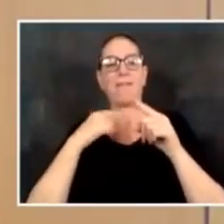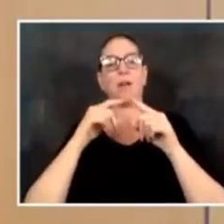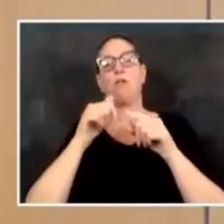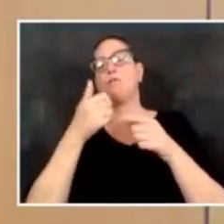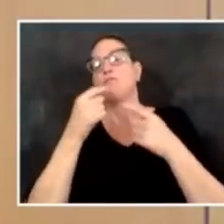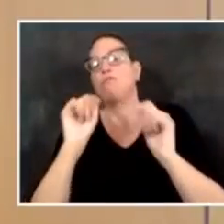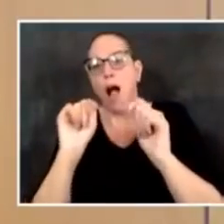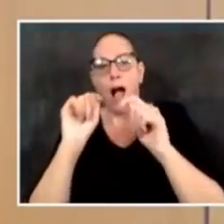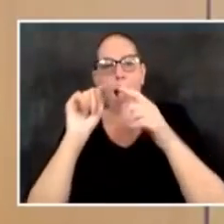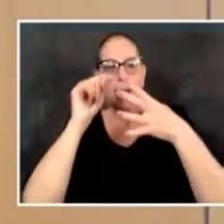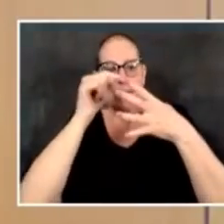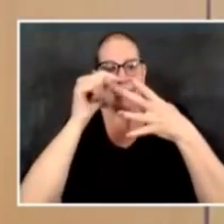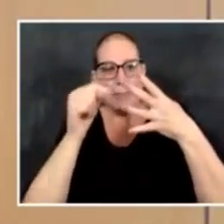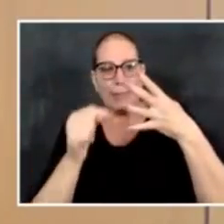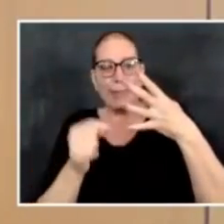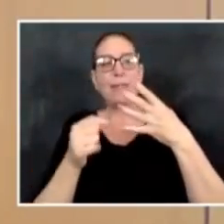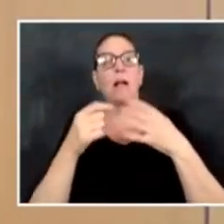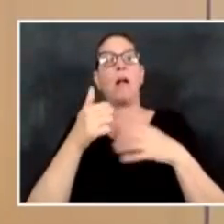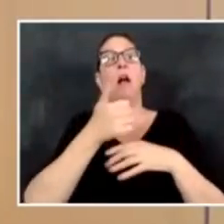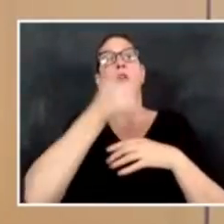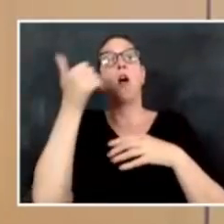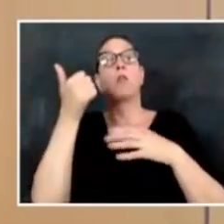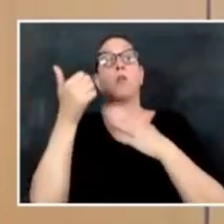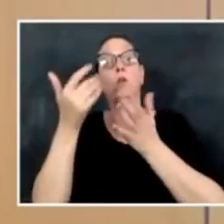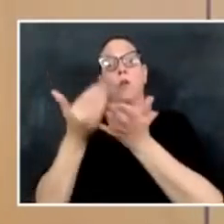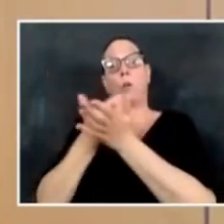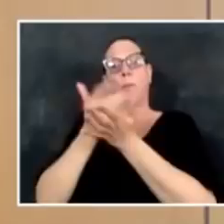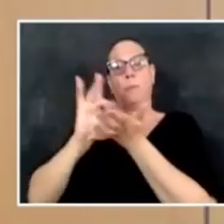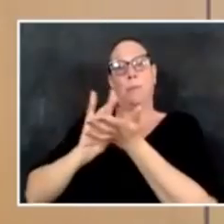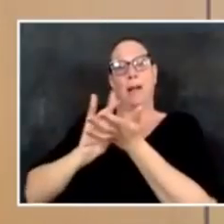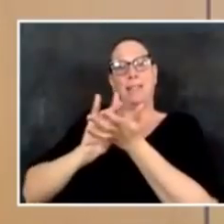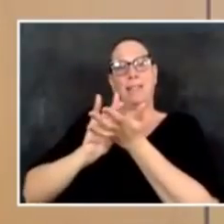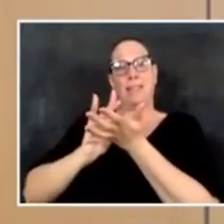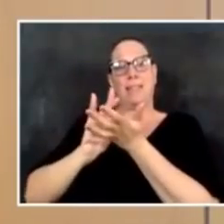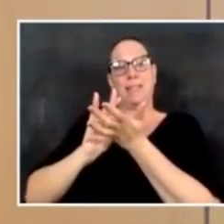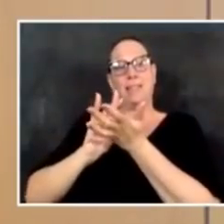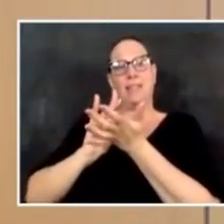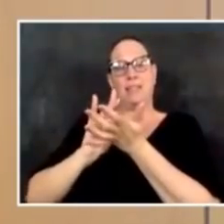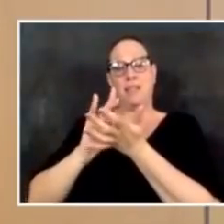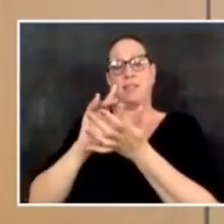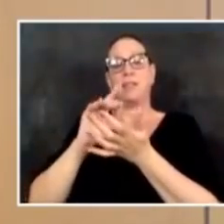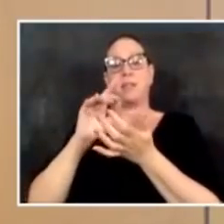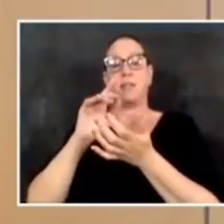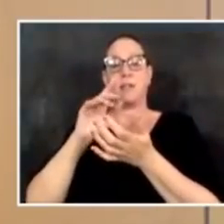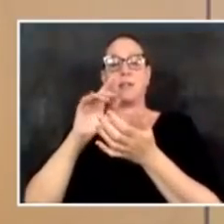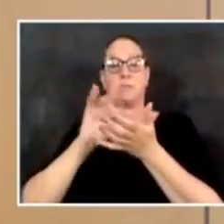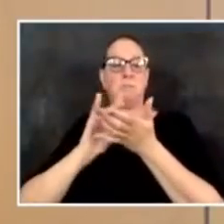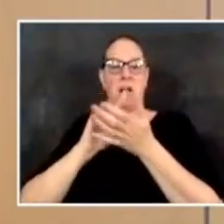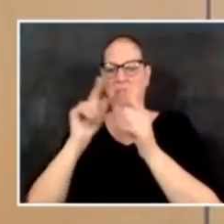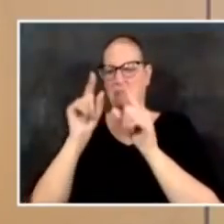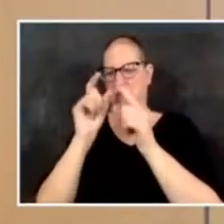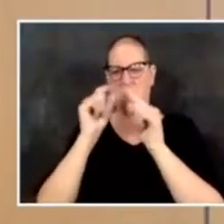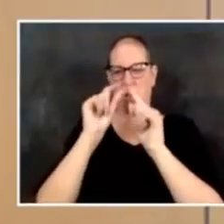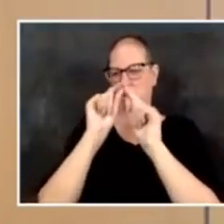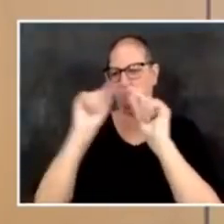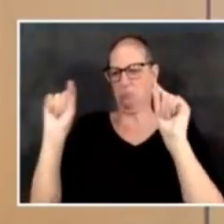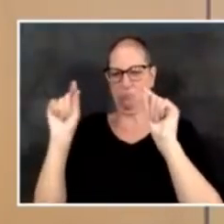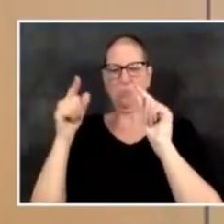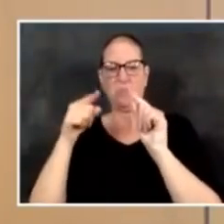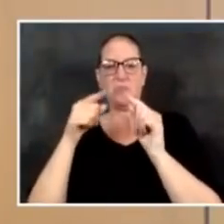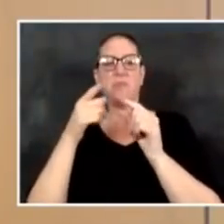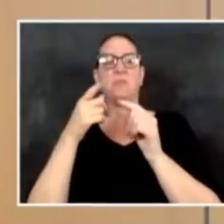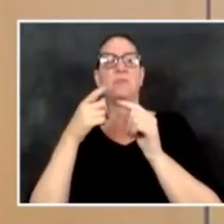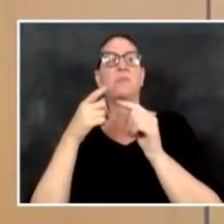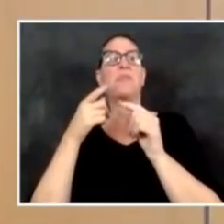to shorten the amount of time that individuals need ongoing support, ventilatory support.